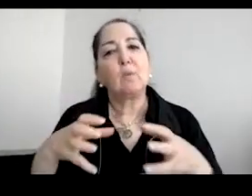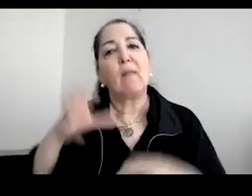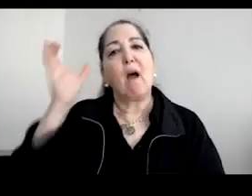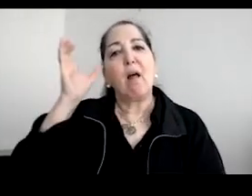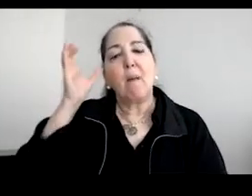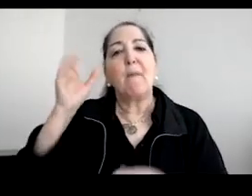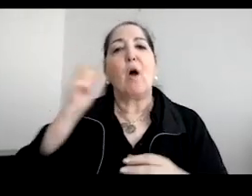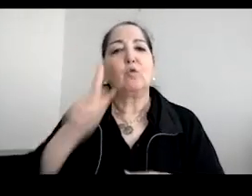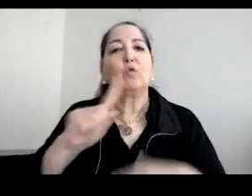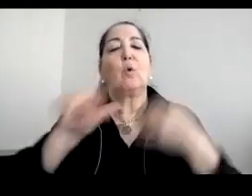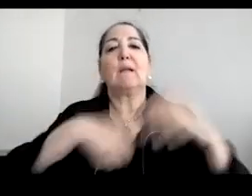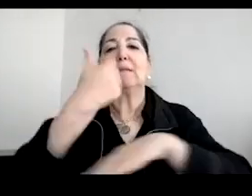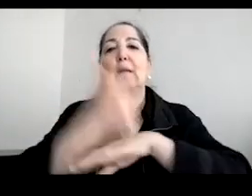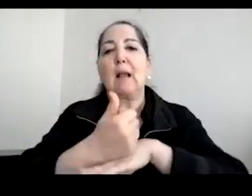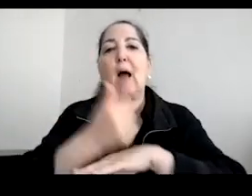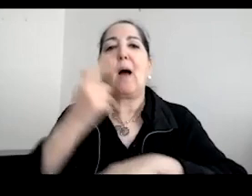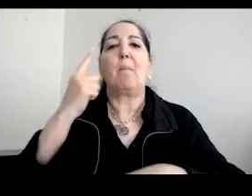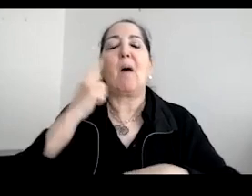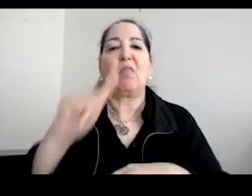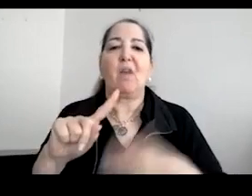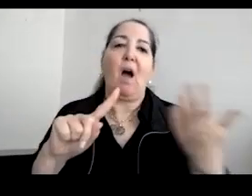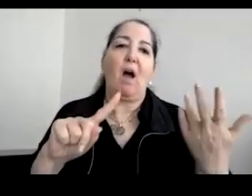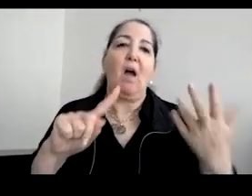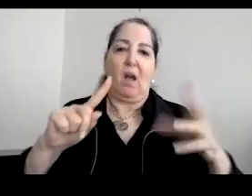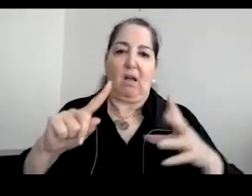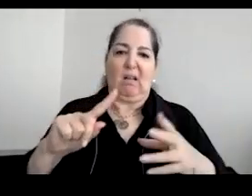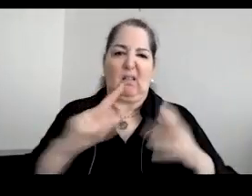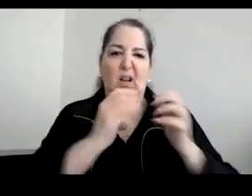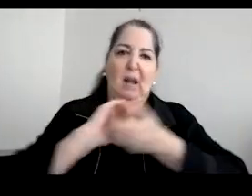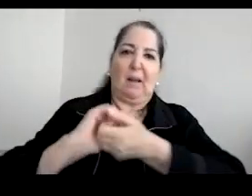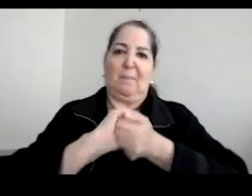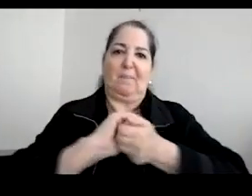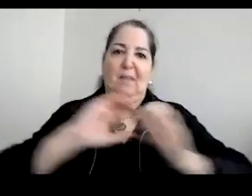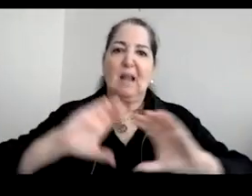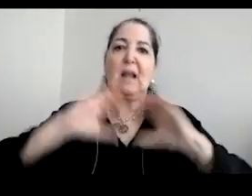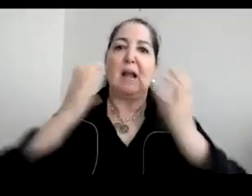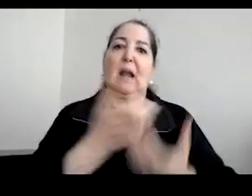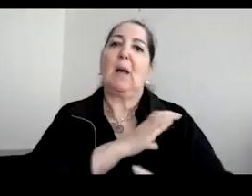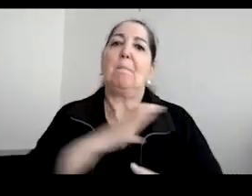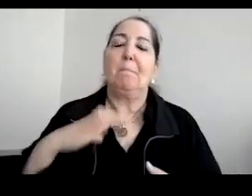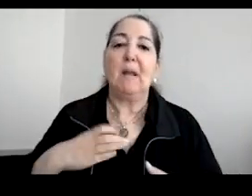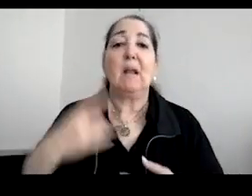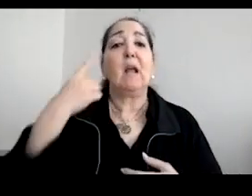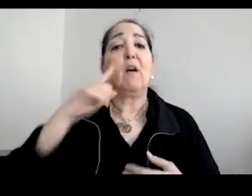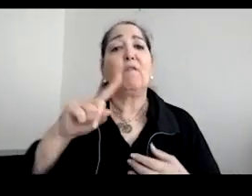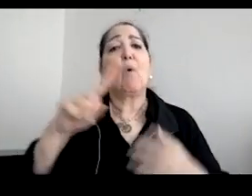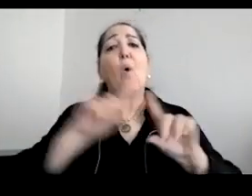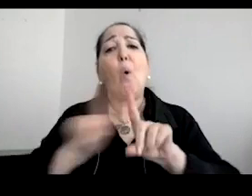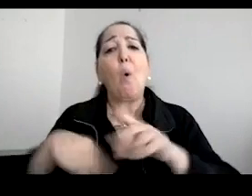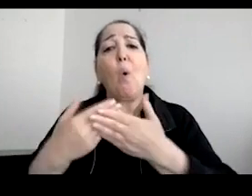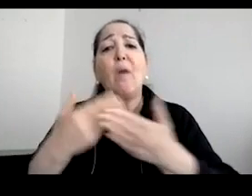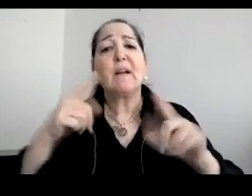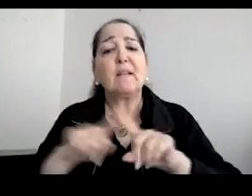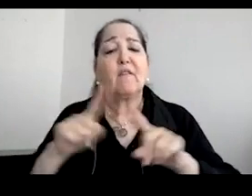the mission of monitoring developments and disseminating information that can be helpful to social workers and our interdisciplinary colleagues and the clients that we